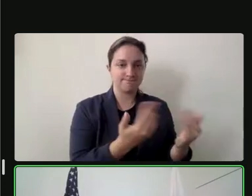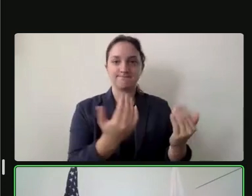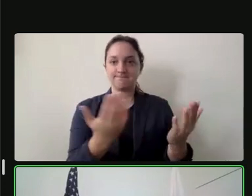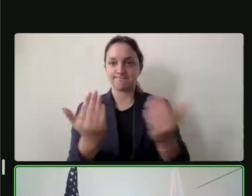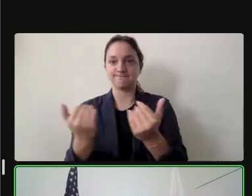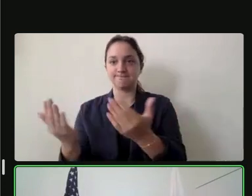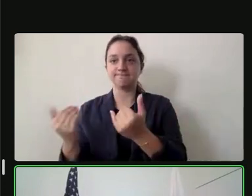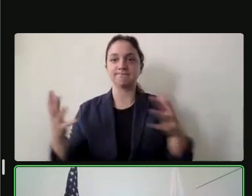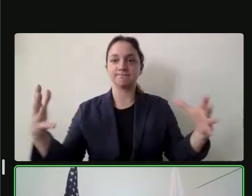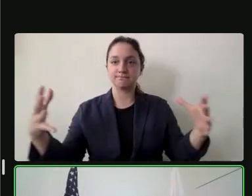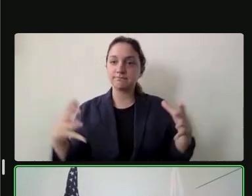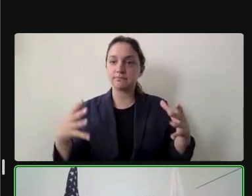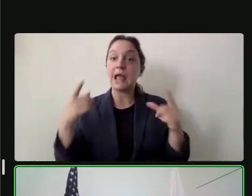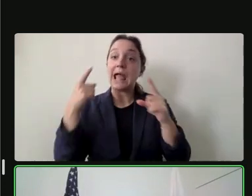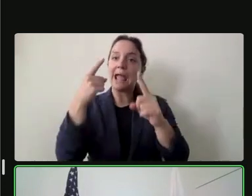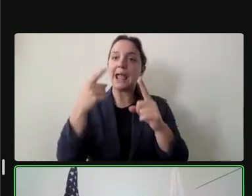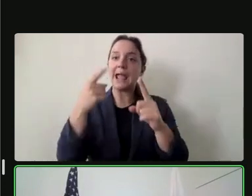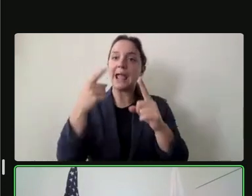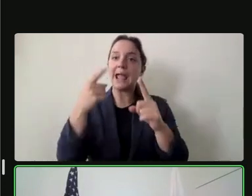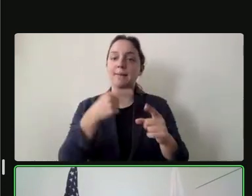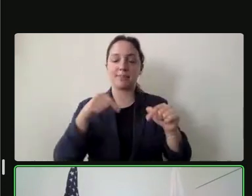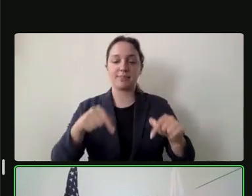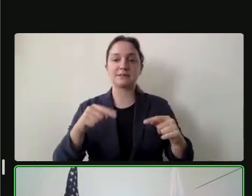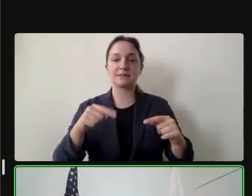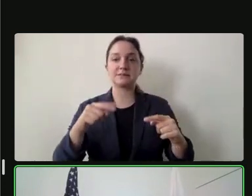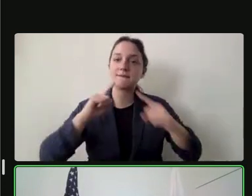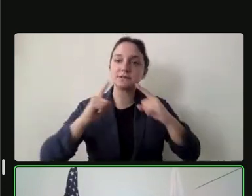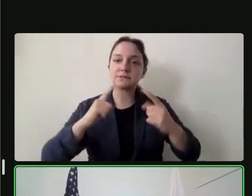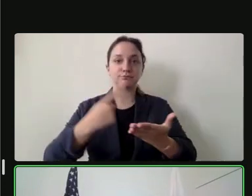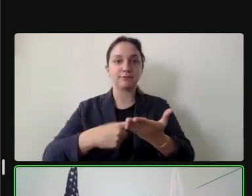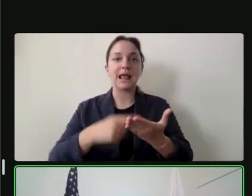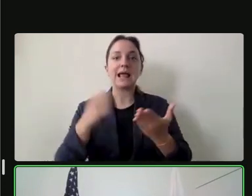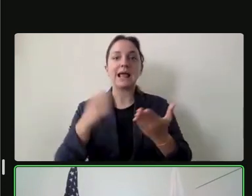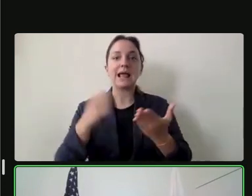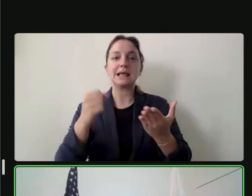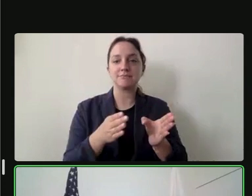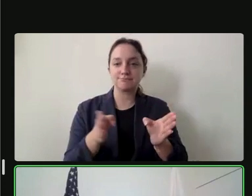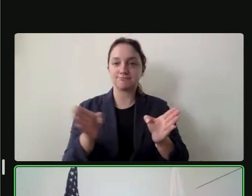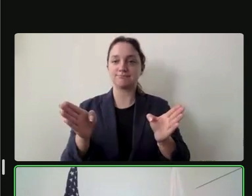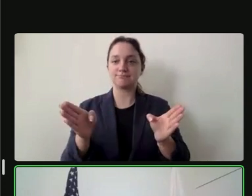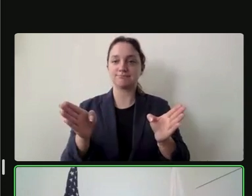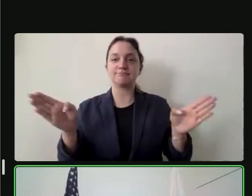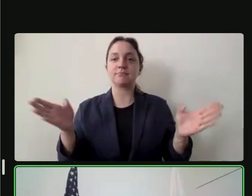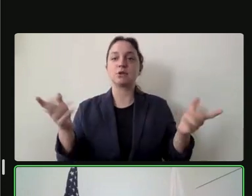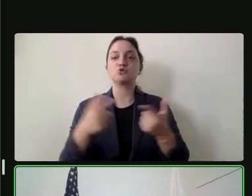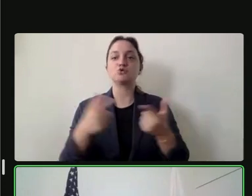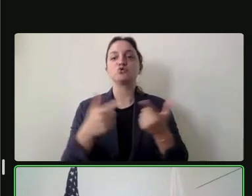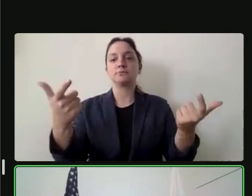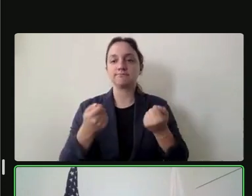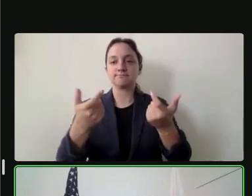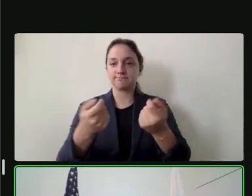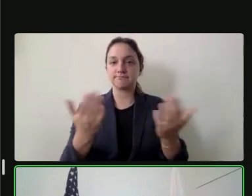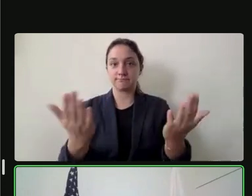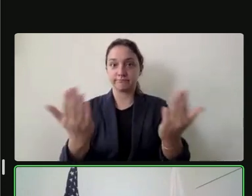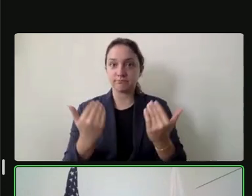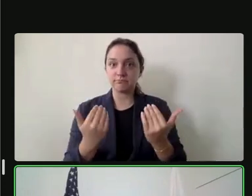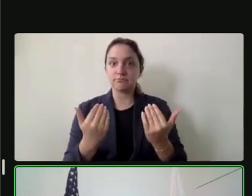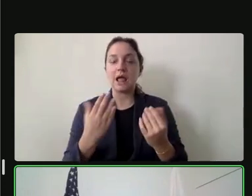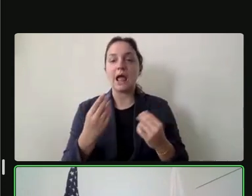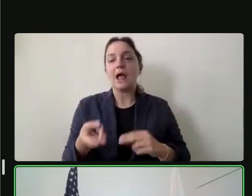this conversation is to widen the conversation as a whole and widen the consciousness and the participation